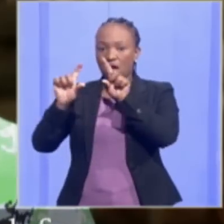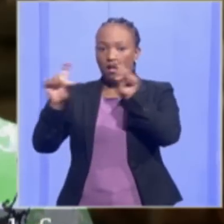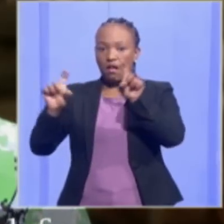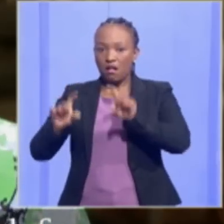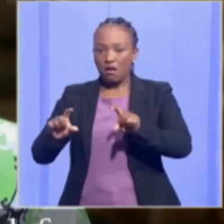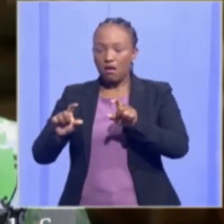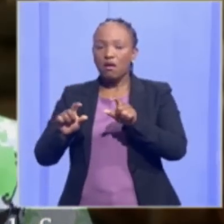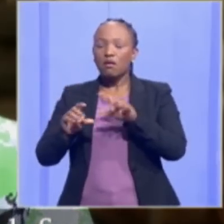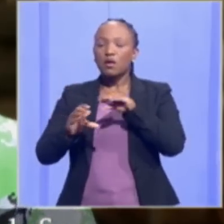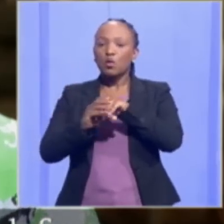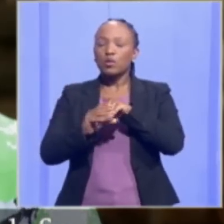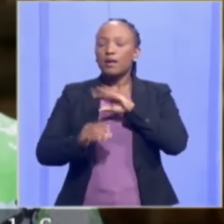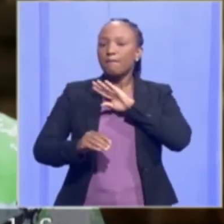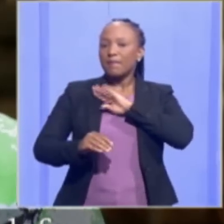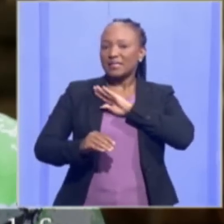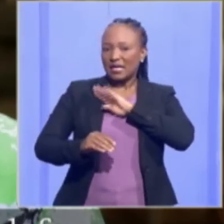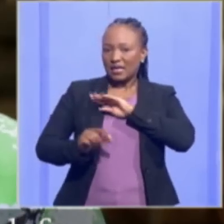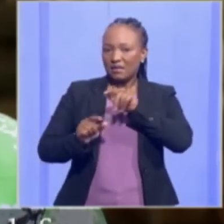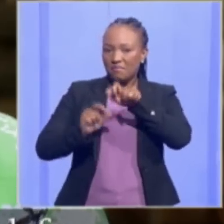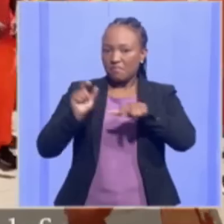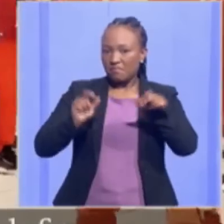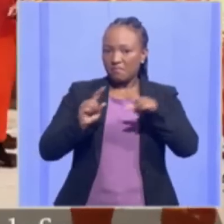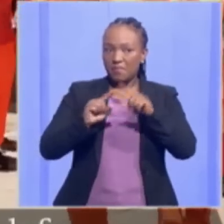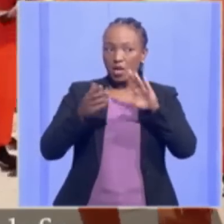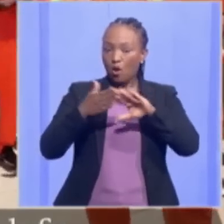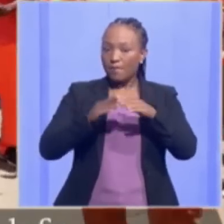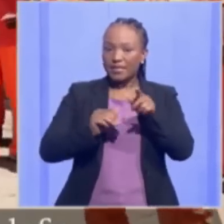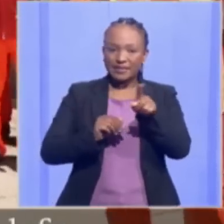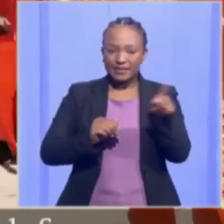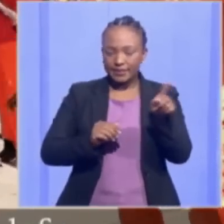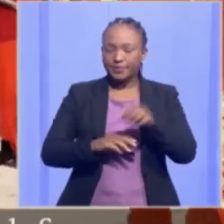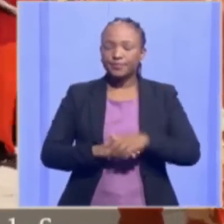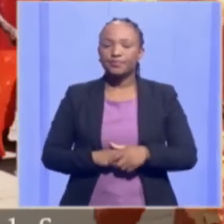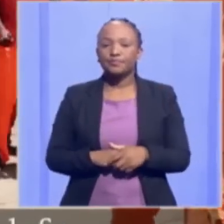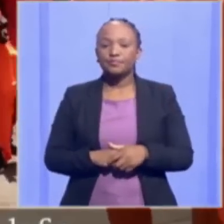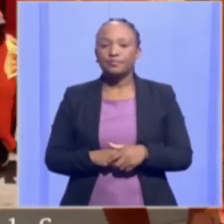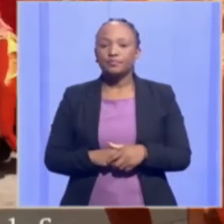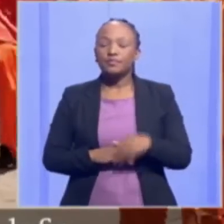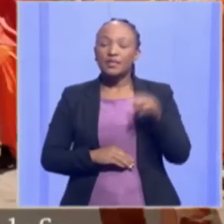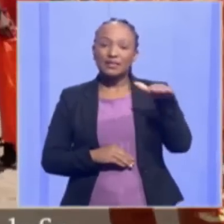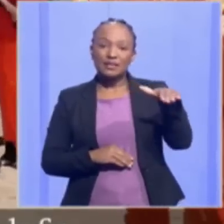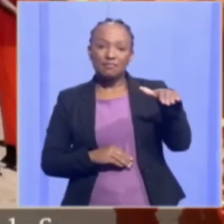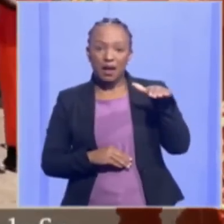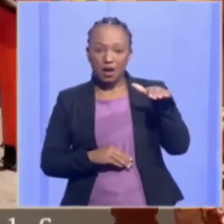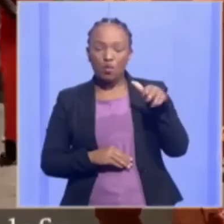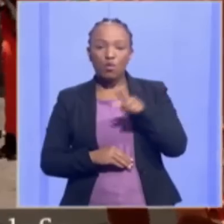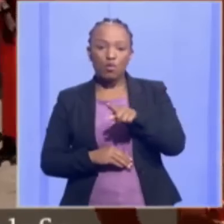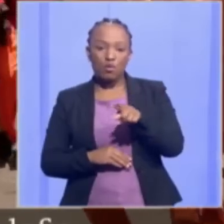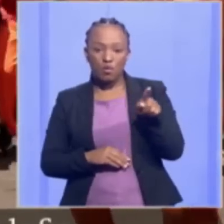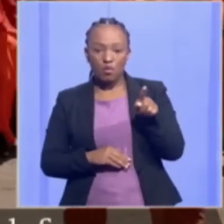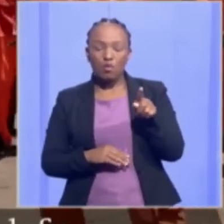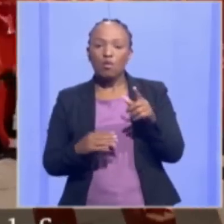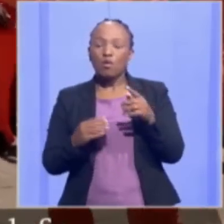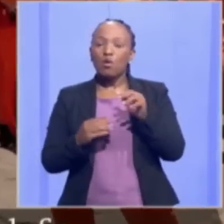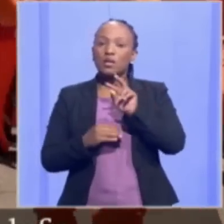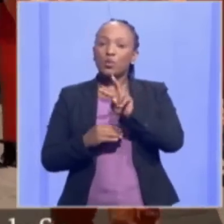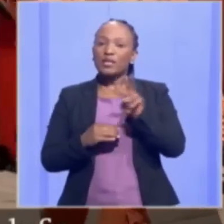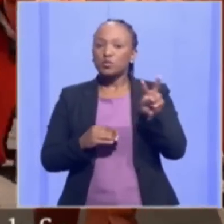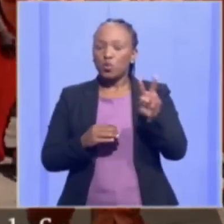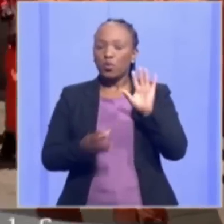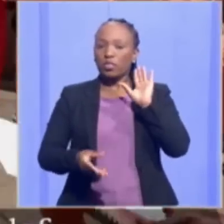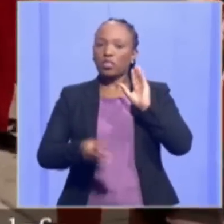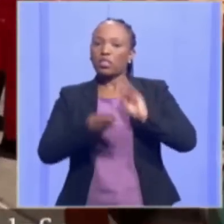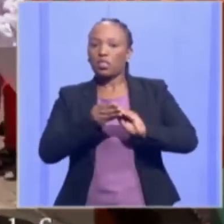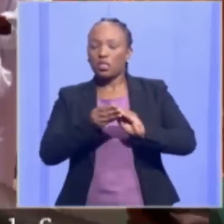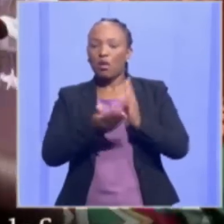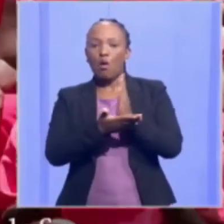military officers and not necessarily civilians. Zimbabwe ke karolo ya dinaha tse etsang pedi borarong tsa lefatshe tse fedisitseng